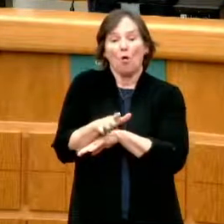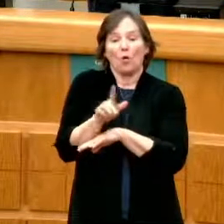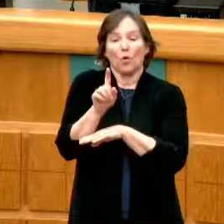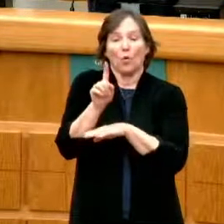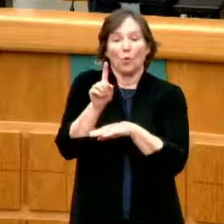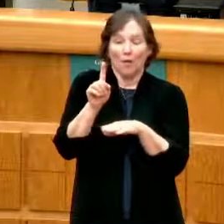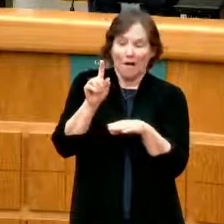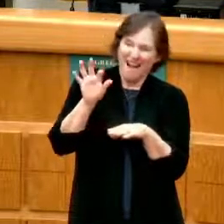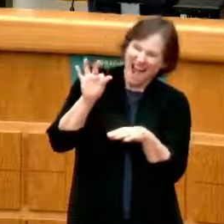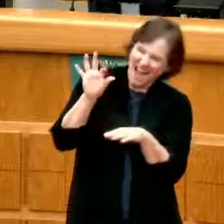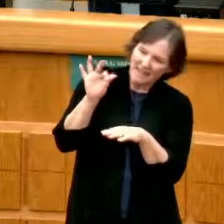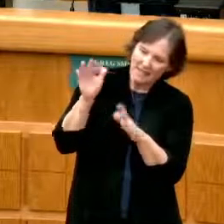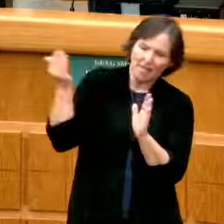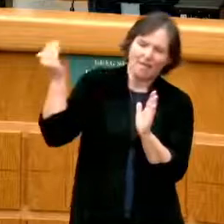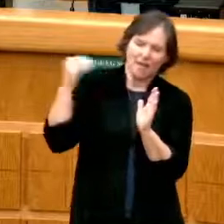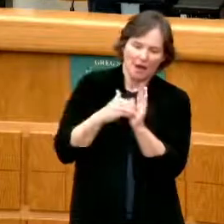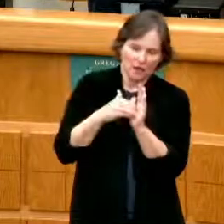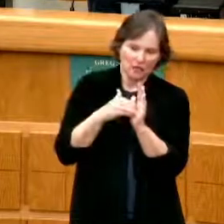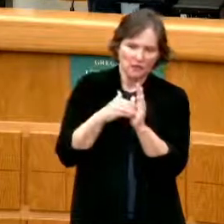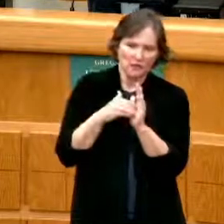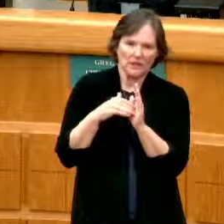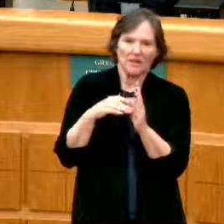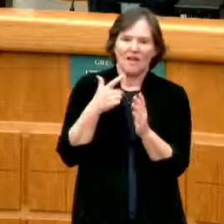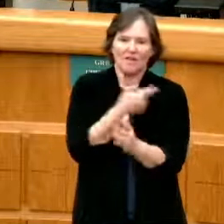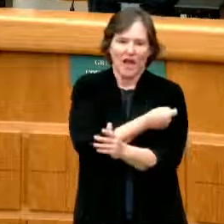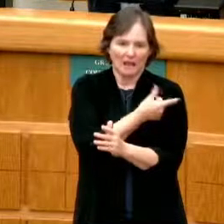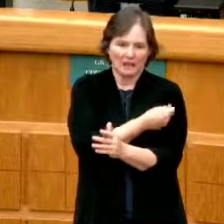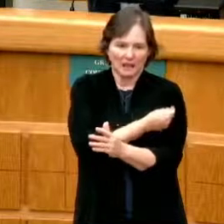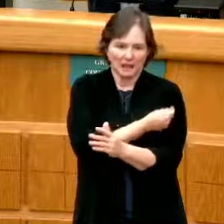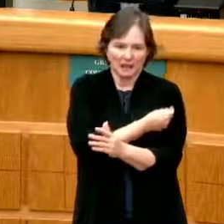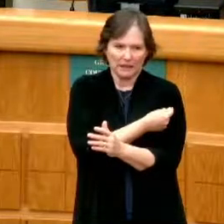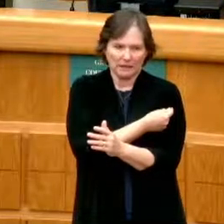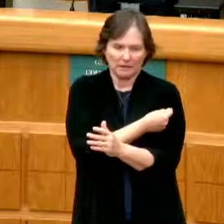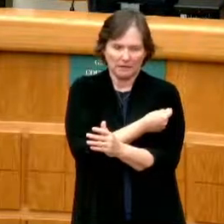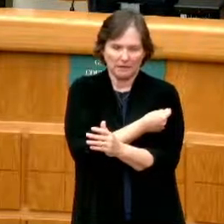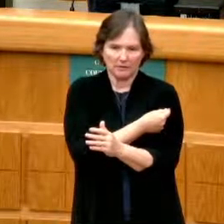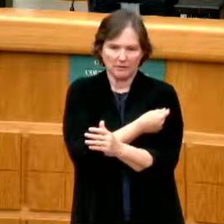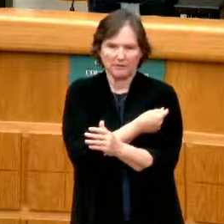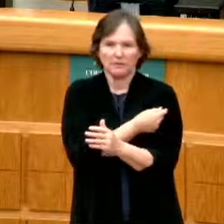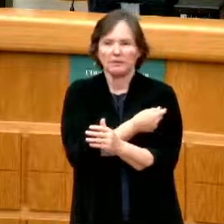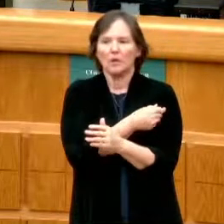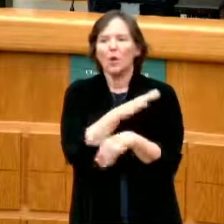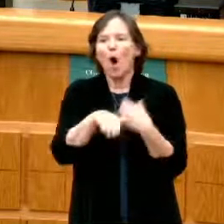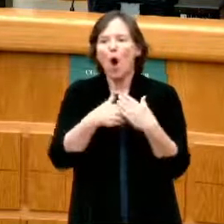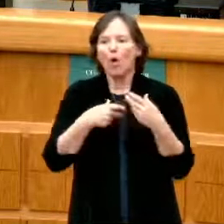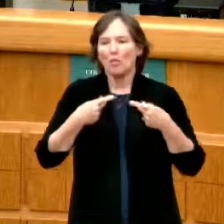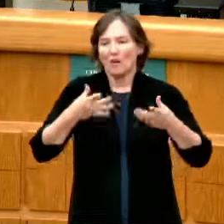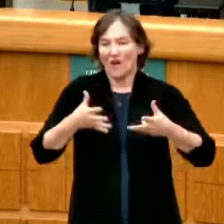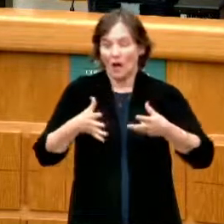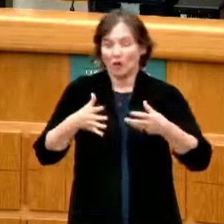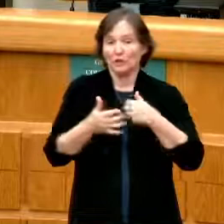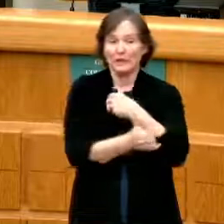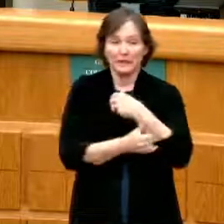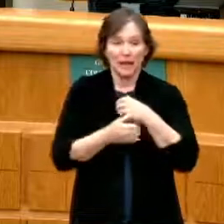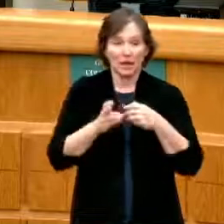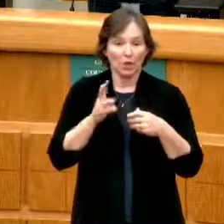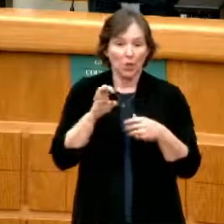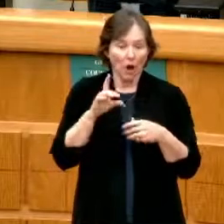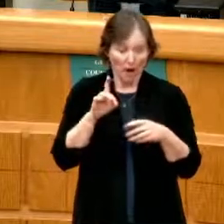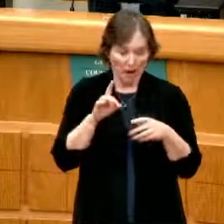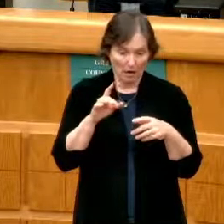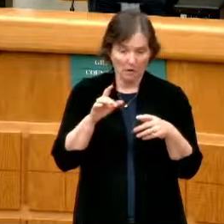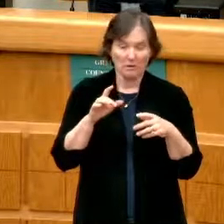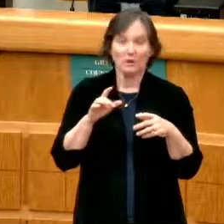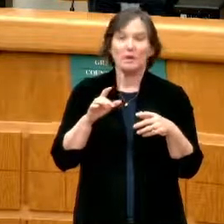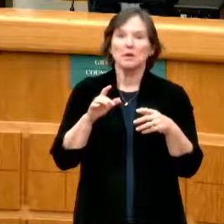have been distributed between all providers countywide. And this is very important because